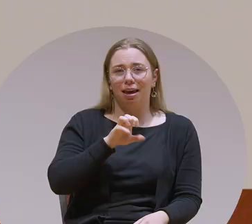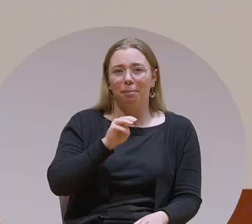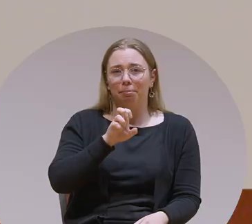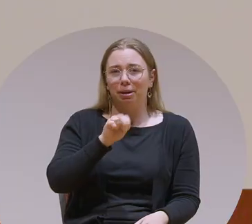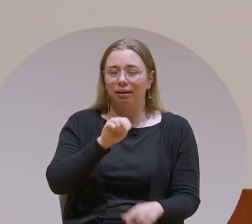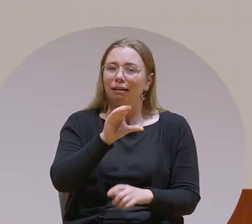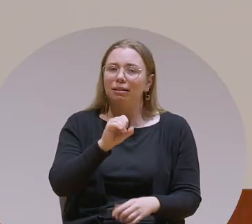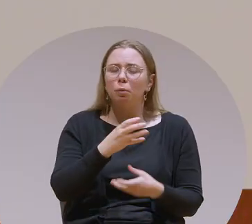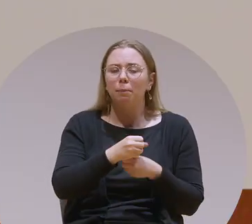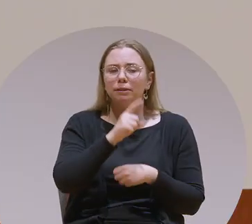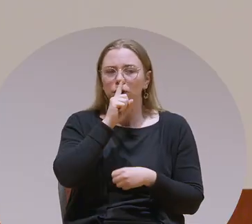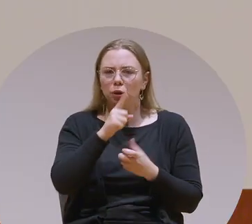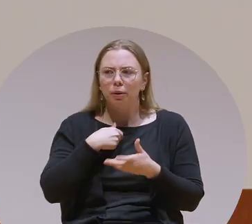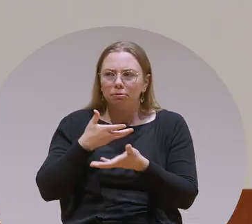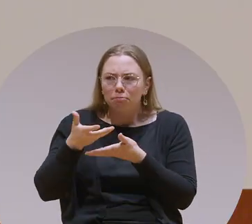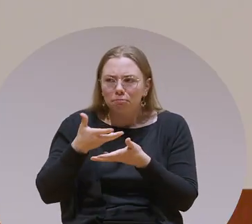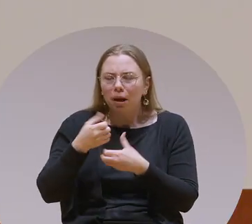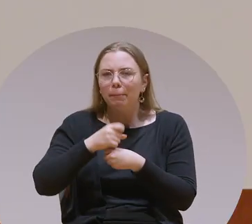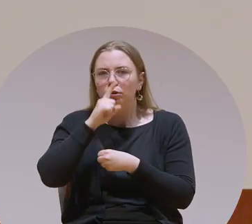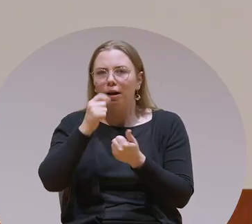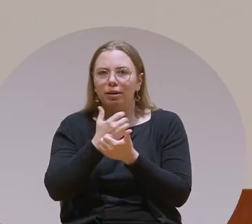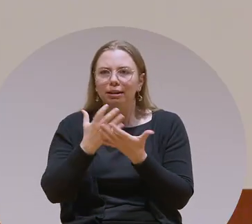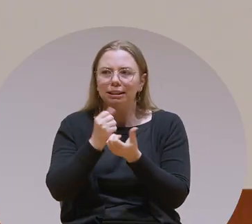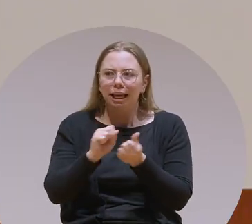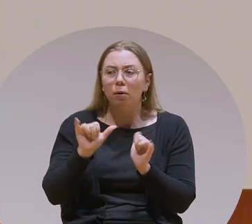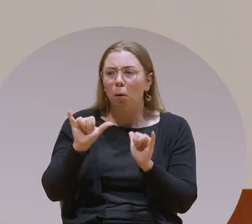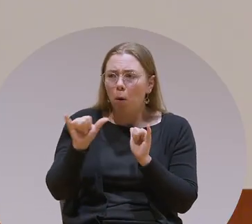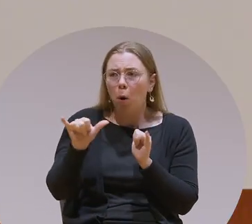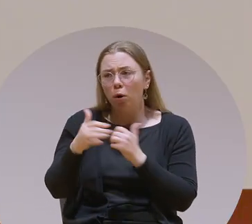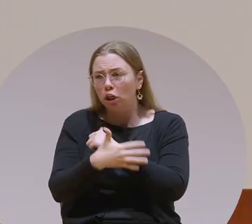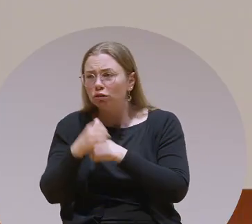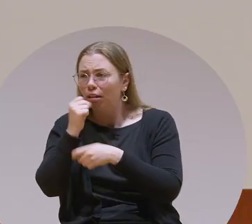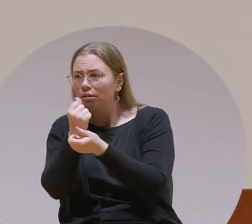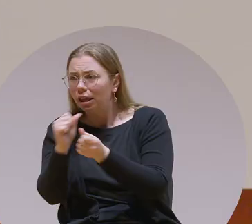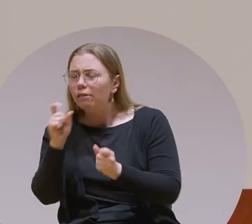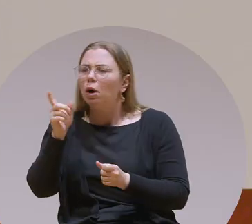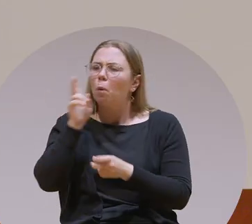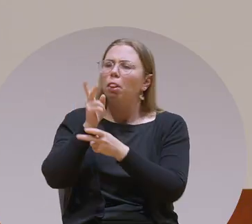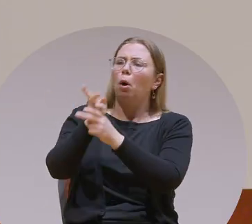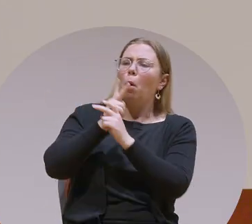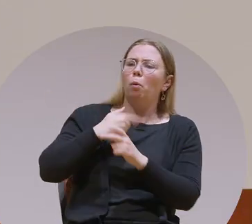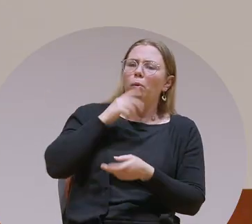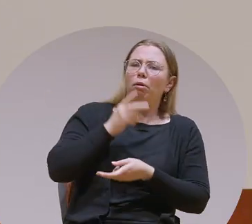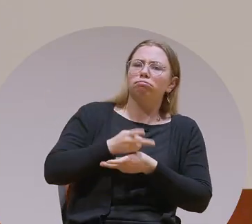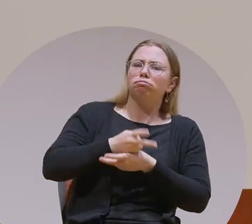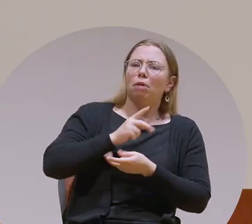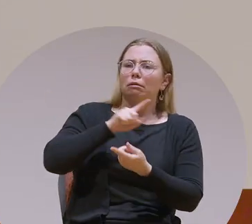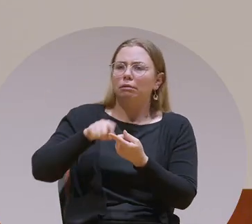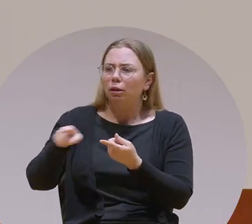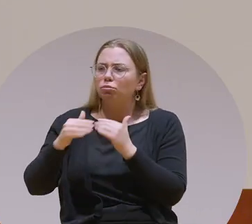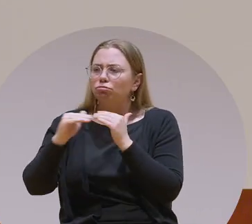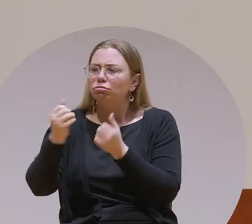to make sure these objects are safe, working with the government in exile until such time as they can be returned to the country of